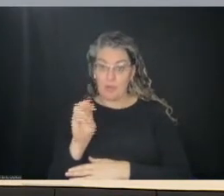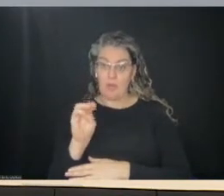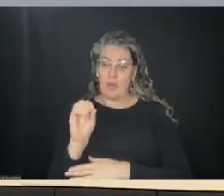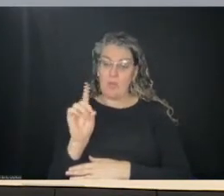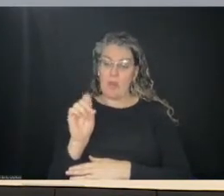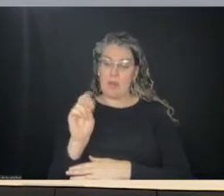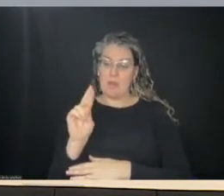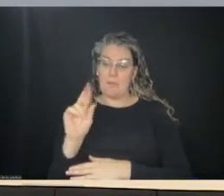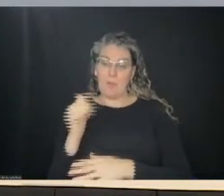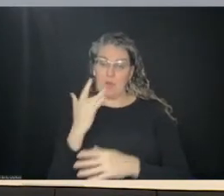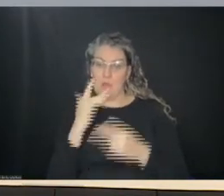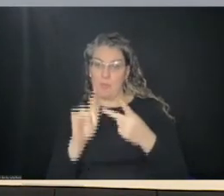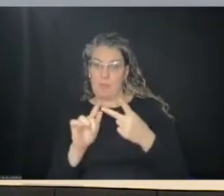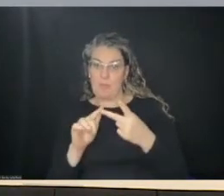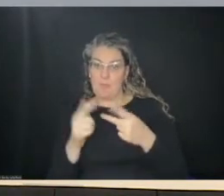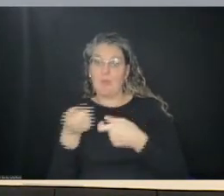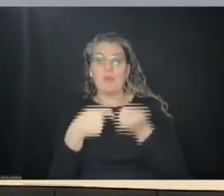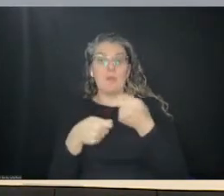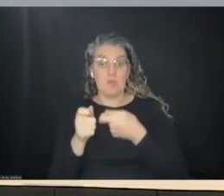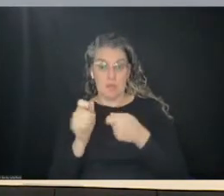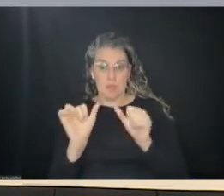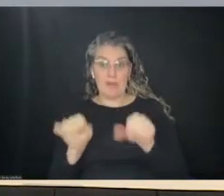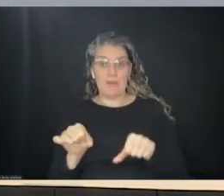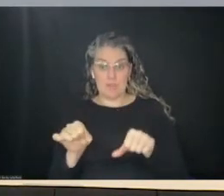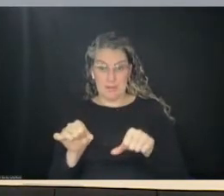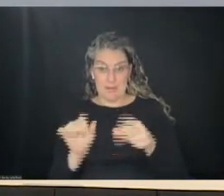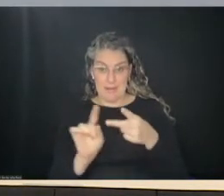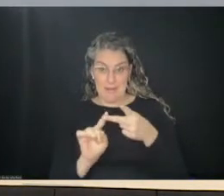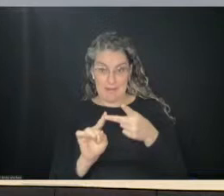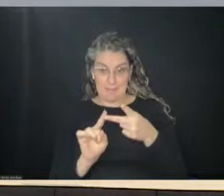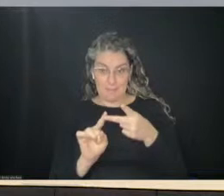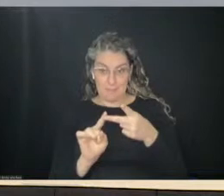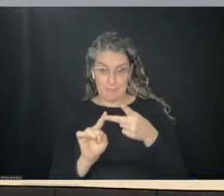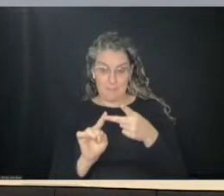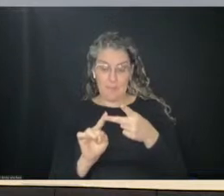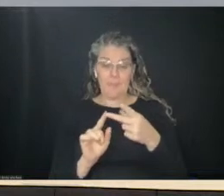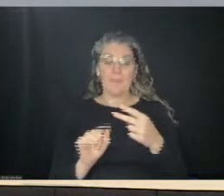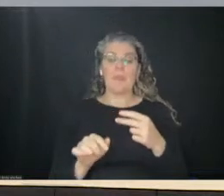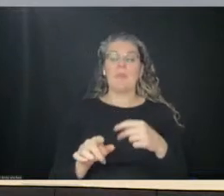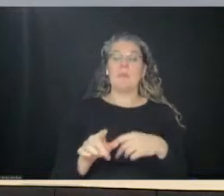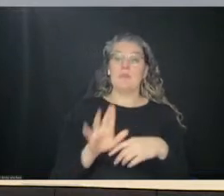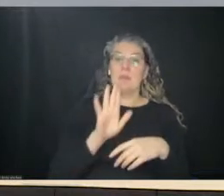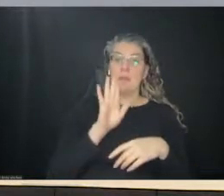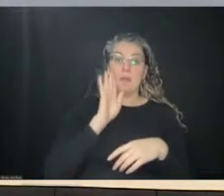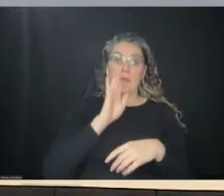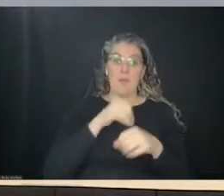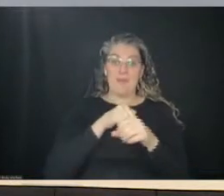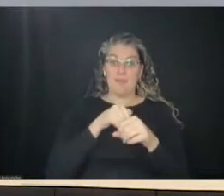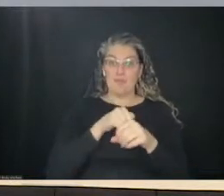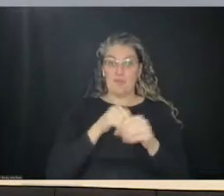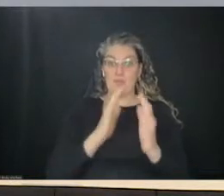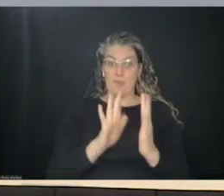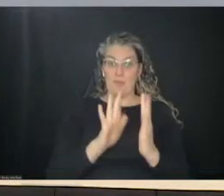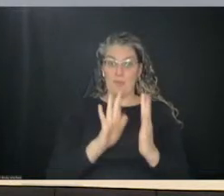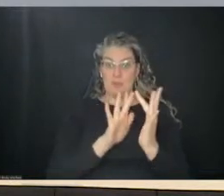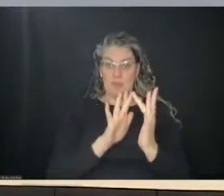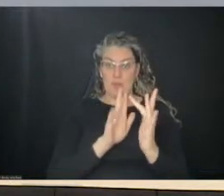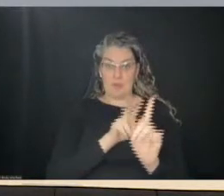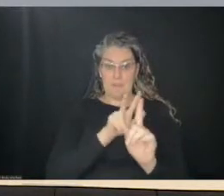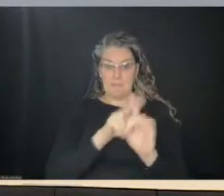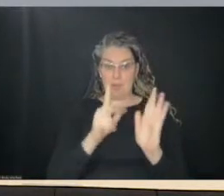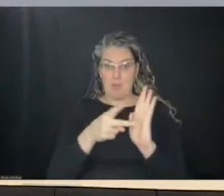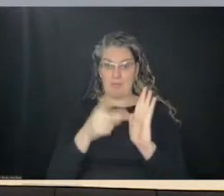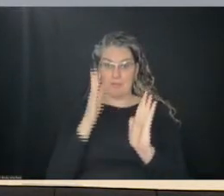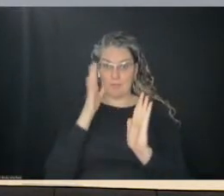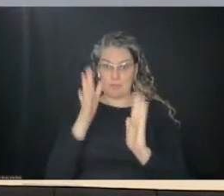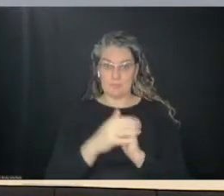who received AstraZeneca in a pharmacy will be contacted regarding their second dose appointment. And based on vaccine supply, everyone who